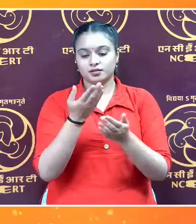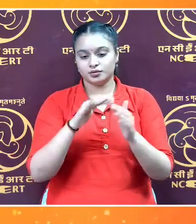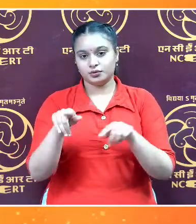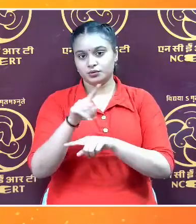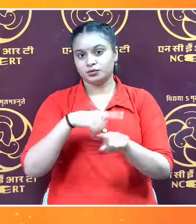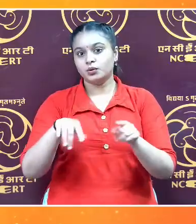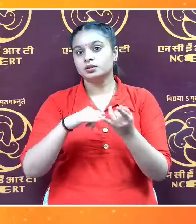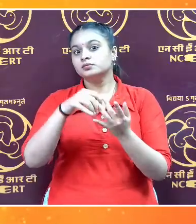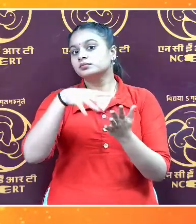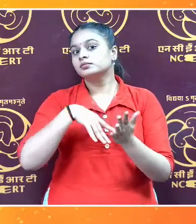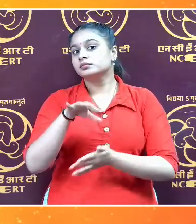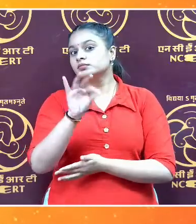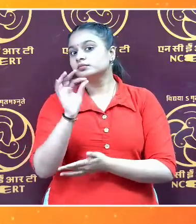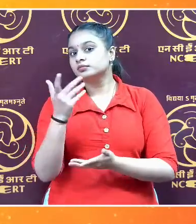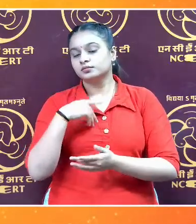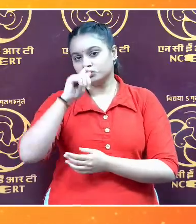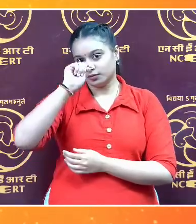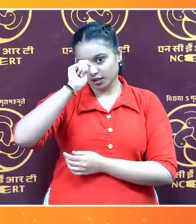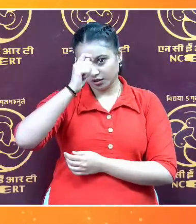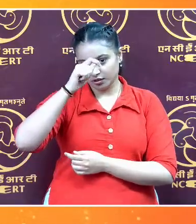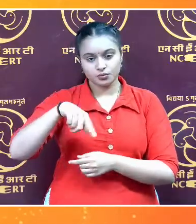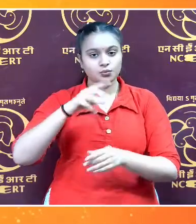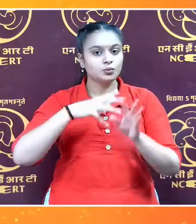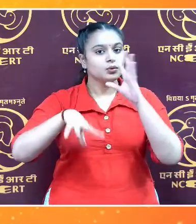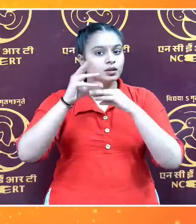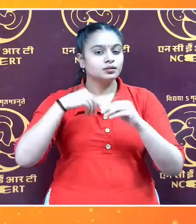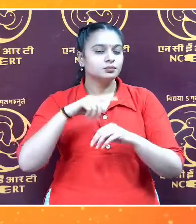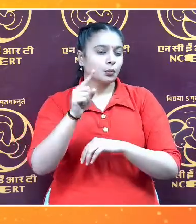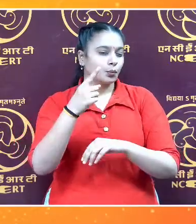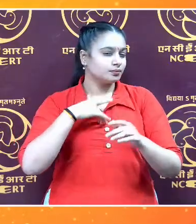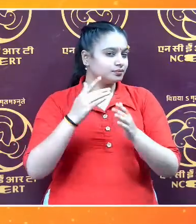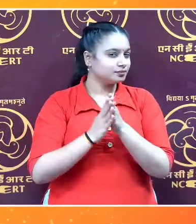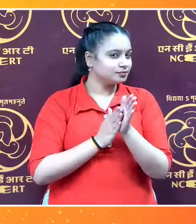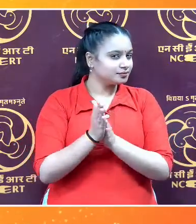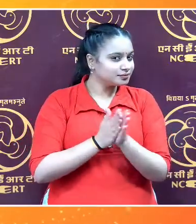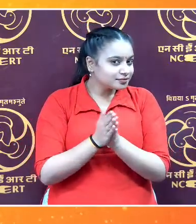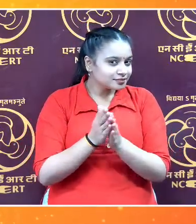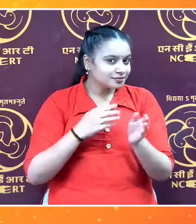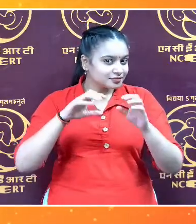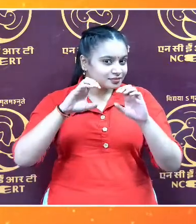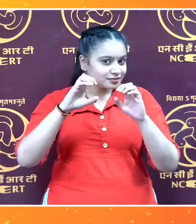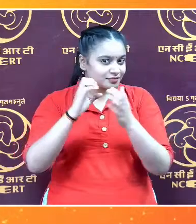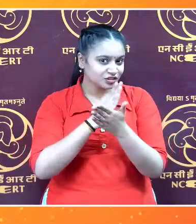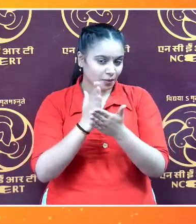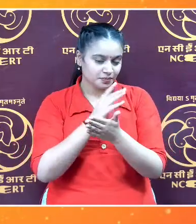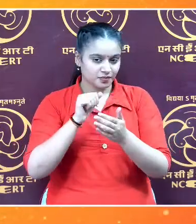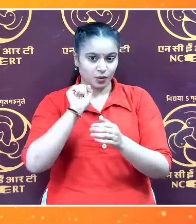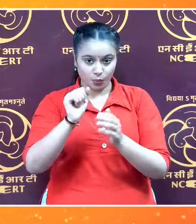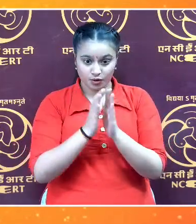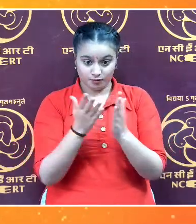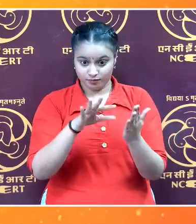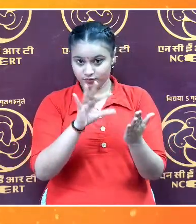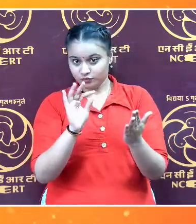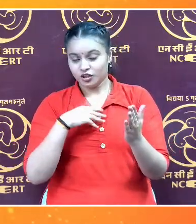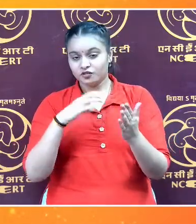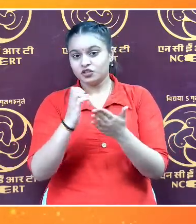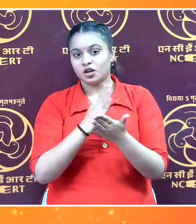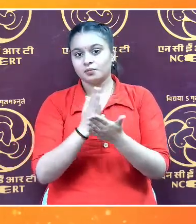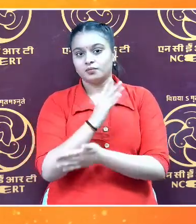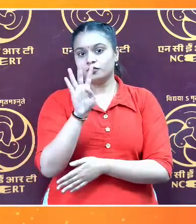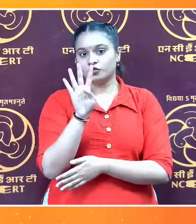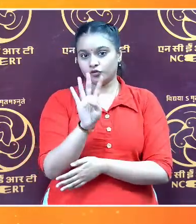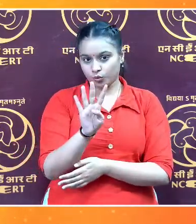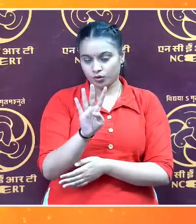taking up is English. We are going to learn about one interesting chapter from your textbook. This is chapter number 4